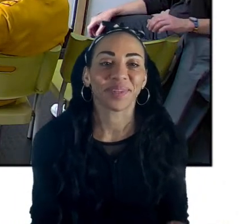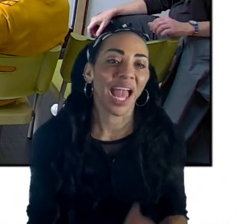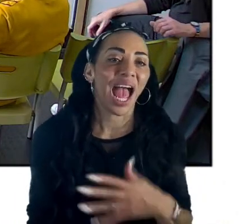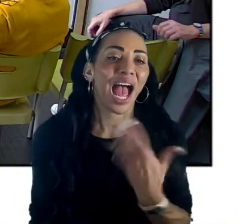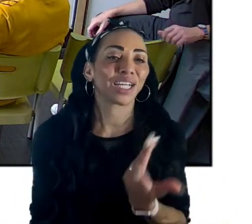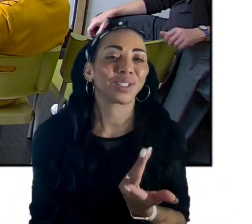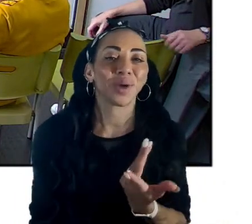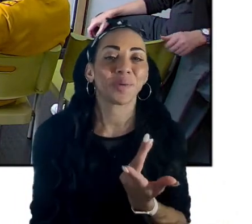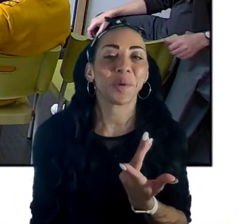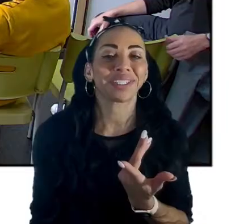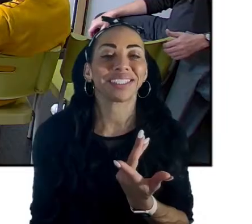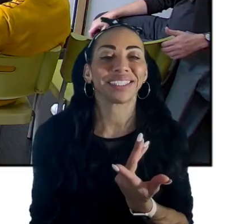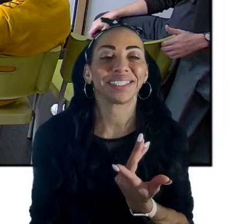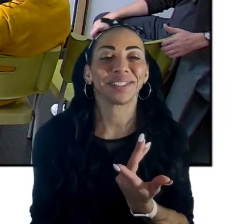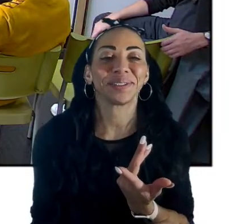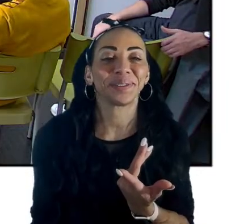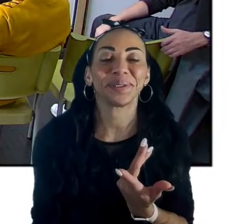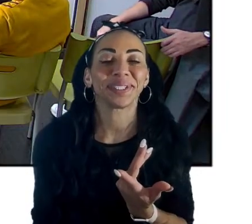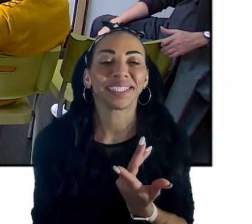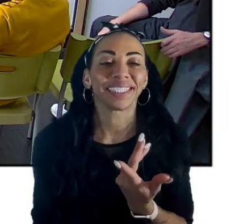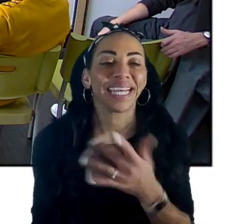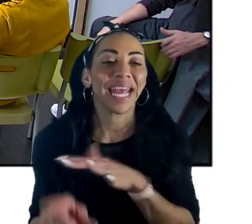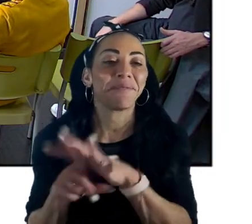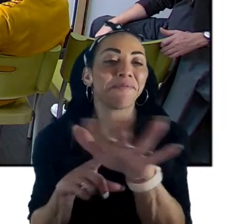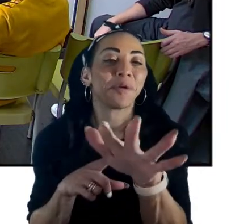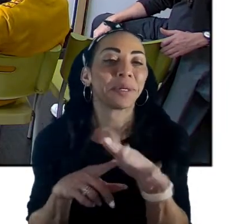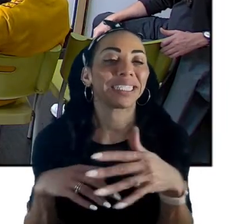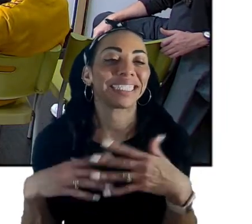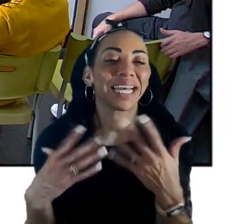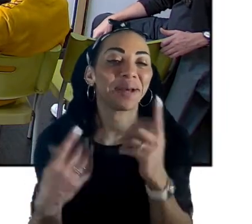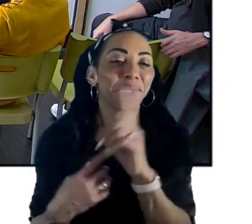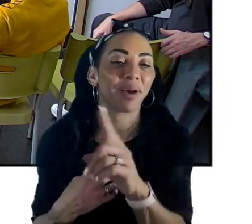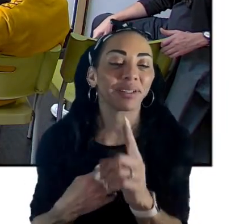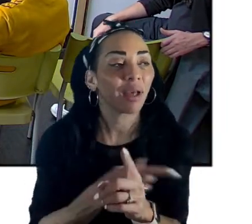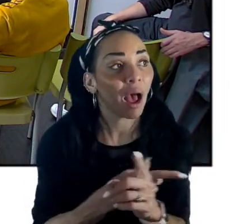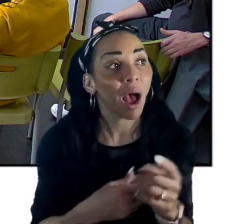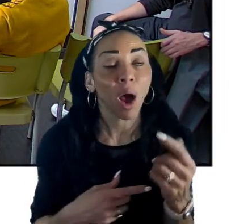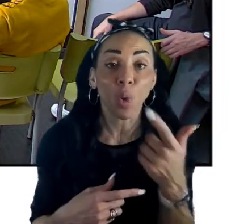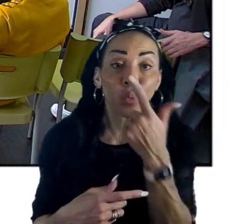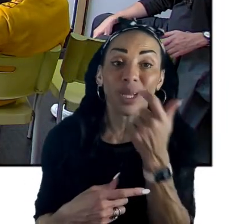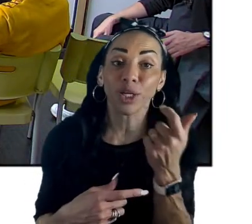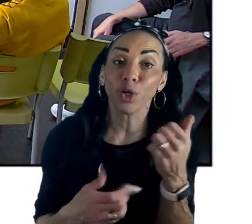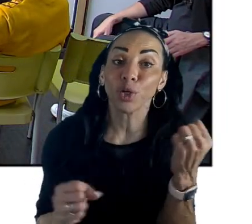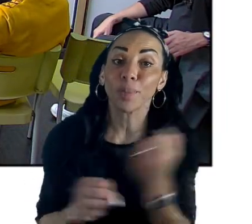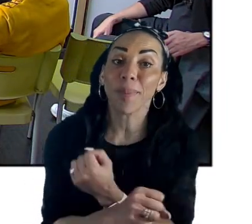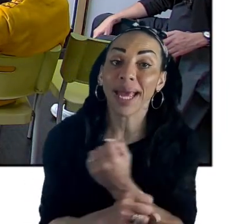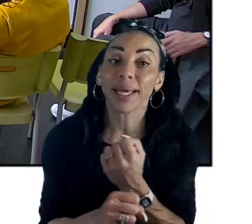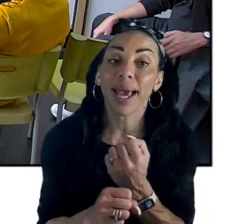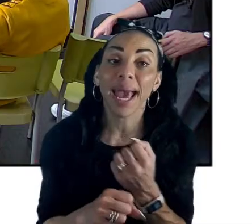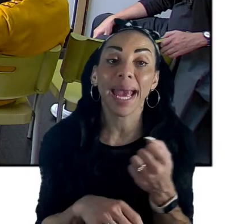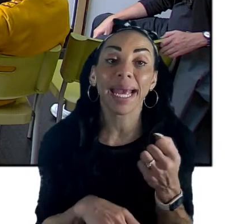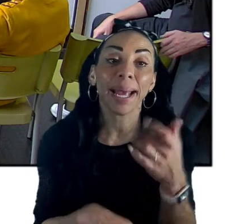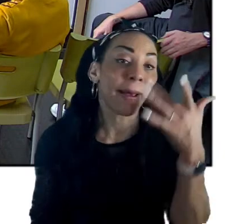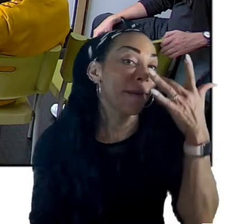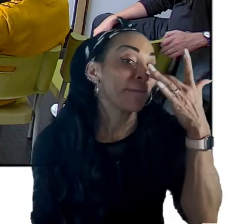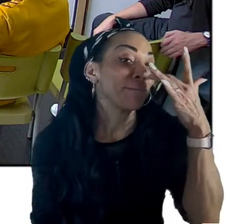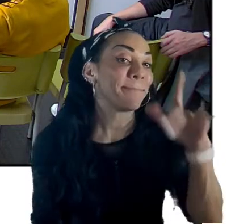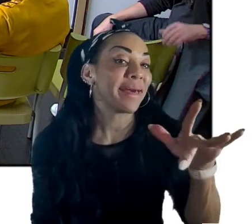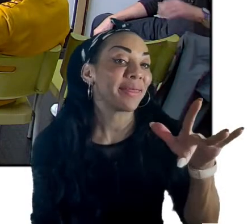could find a mythological comparison. But yeah, sure. I'm interested in how we tell these stories in different